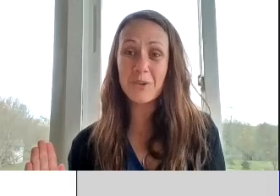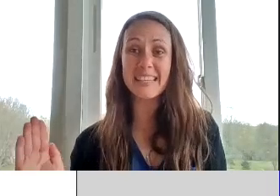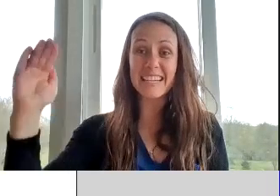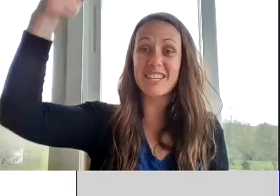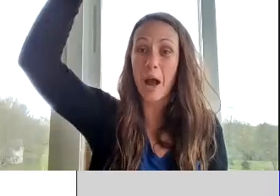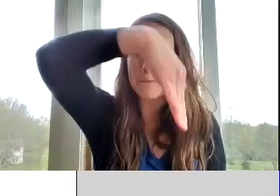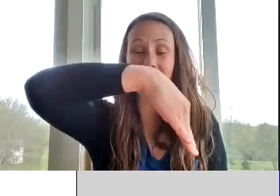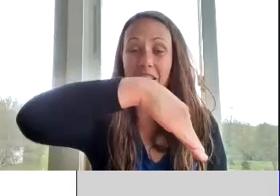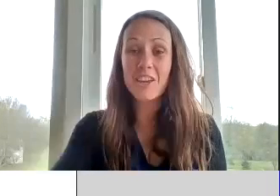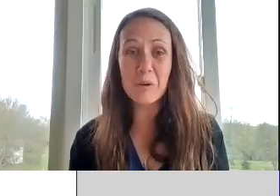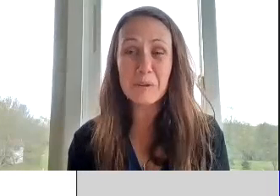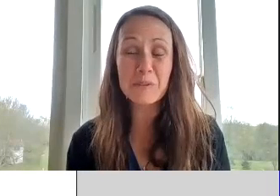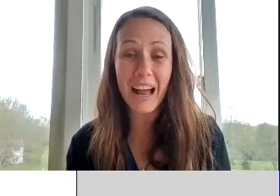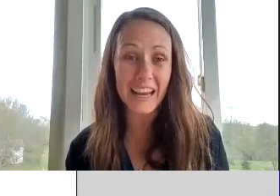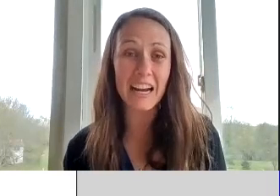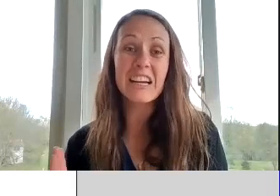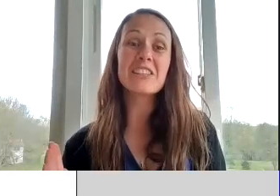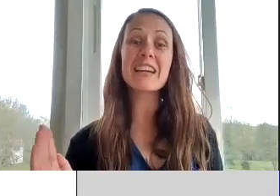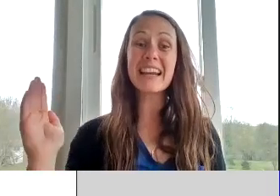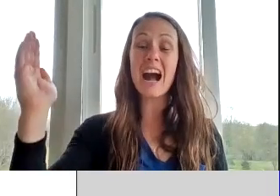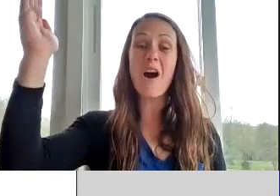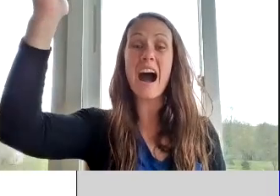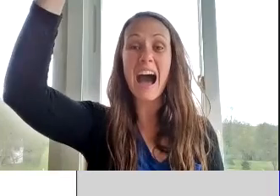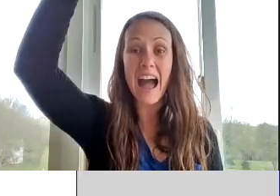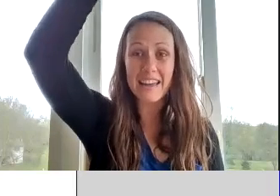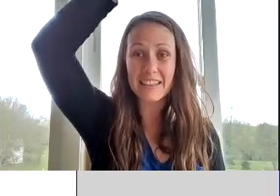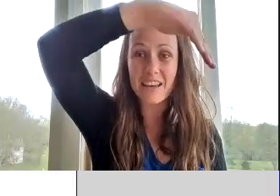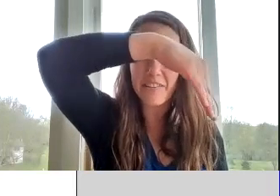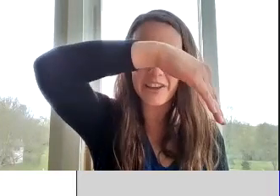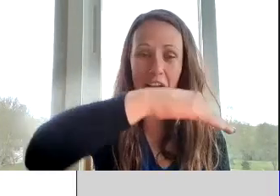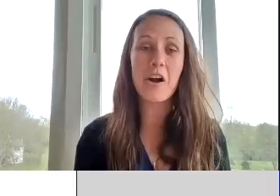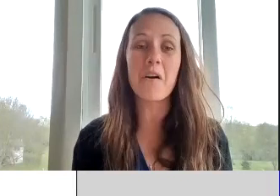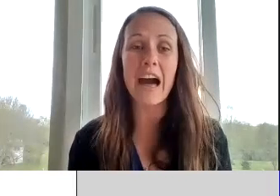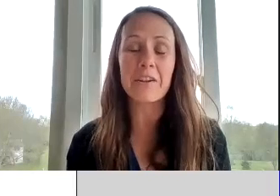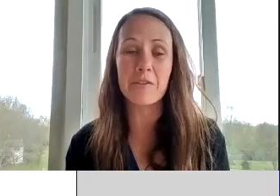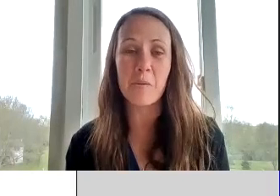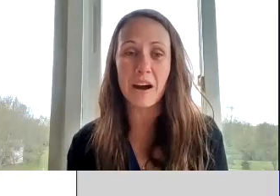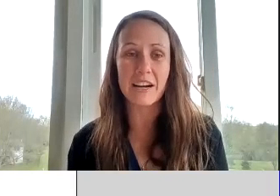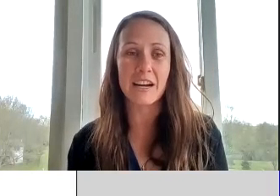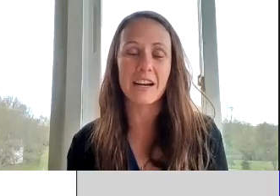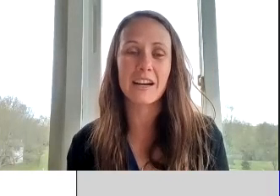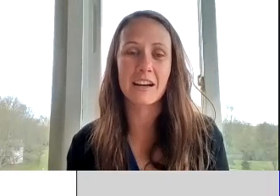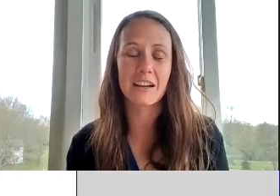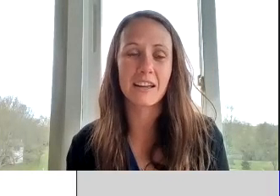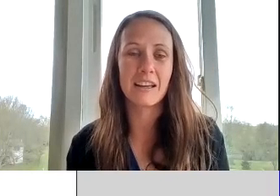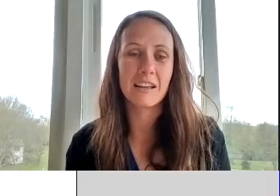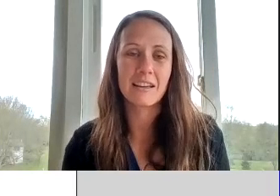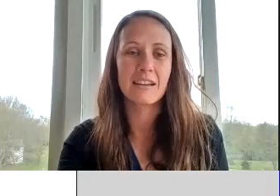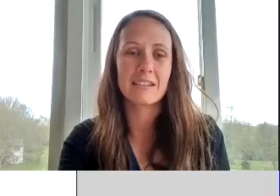If you said jumping, you were right. Look at how high the dolphin can go out of the water.